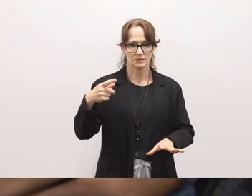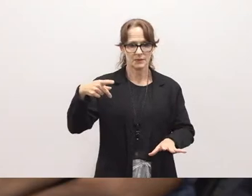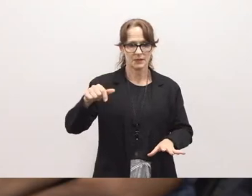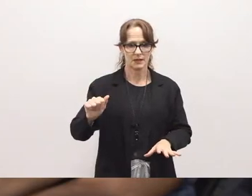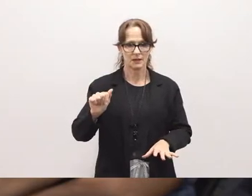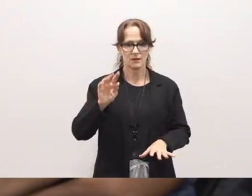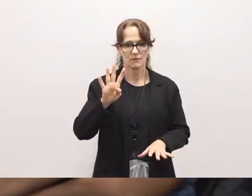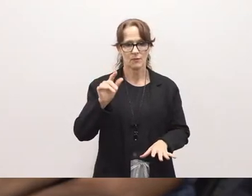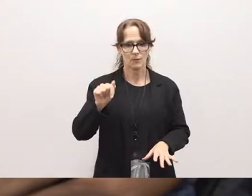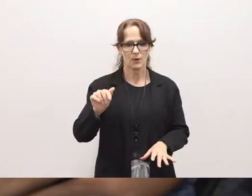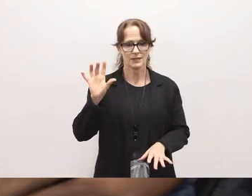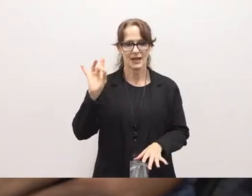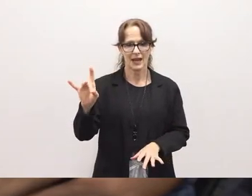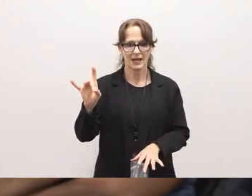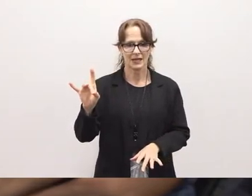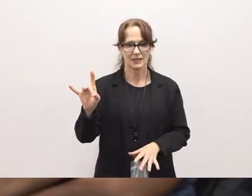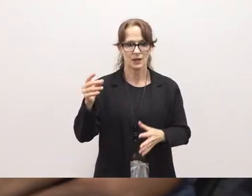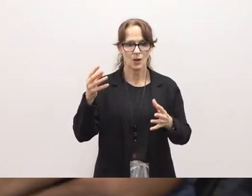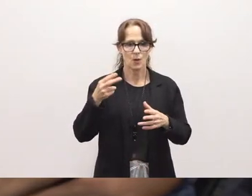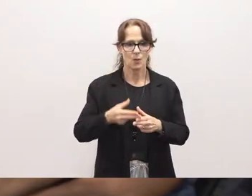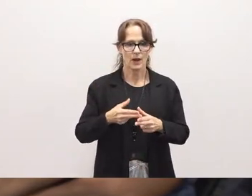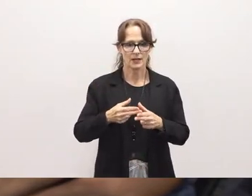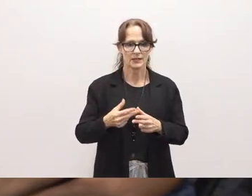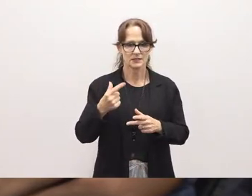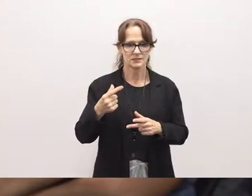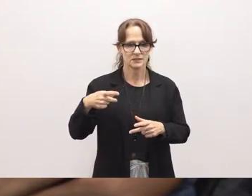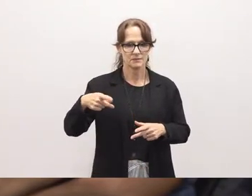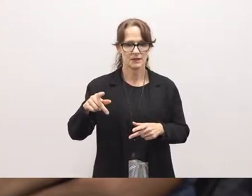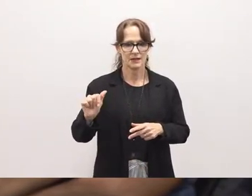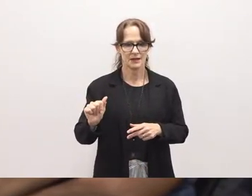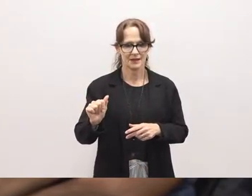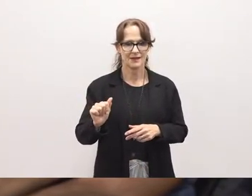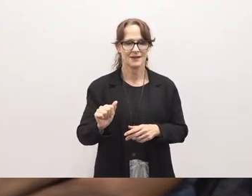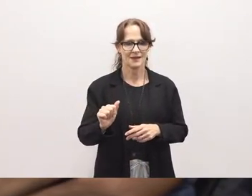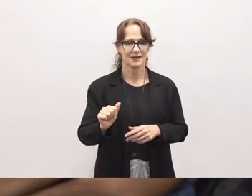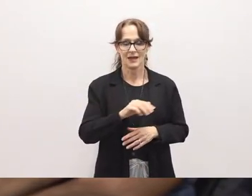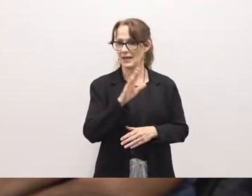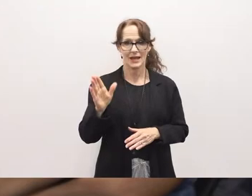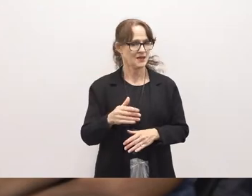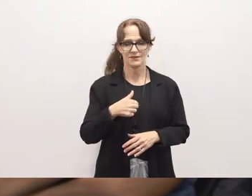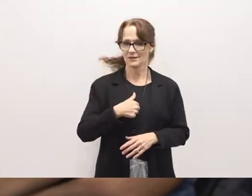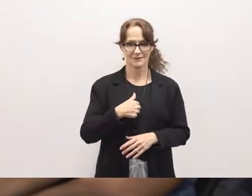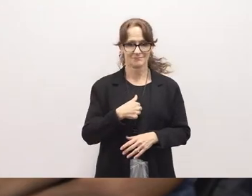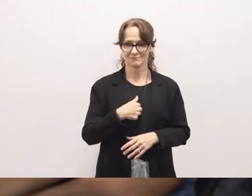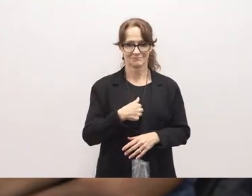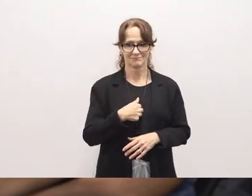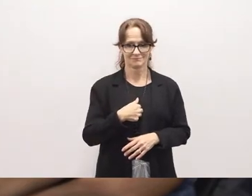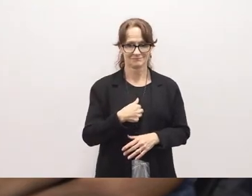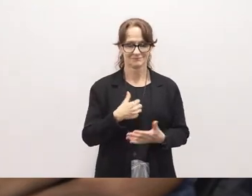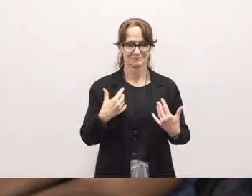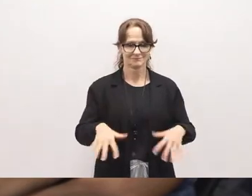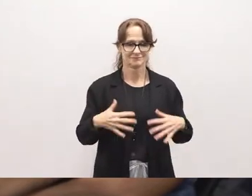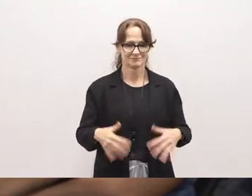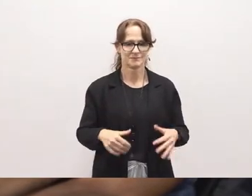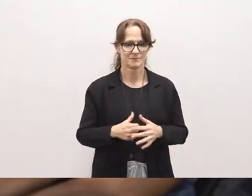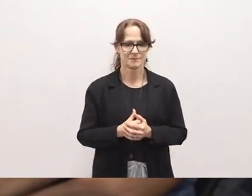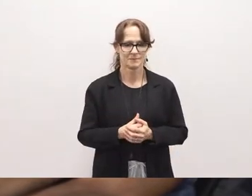a 4.8 weighted GPA. Yeah, I could have never done that, that's for sure.